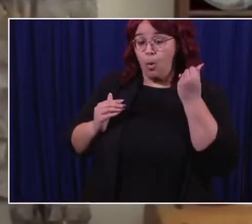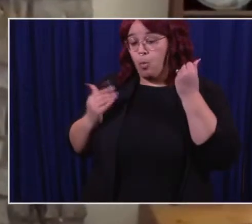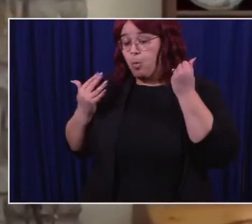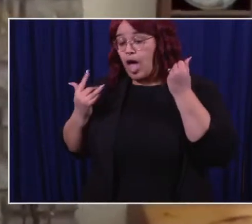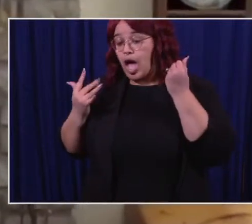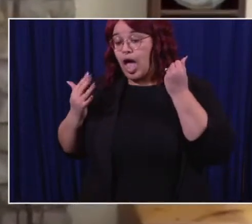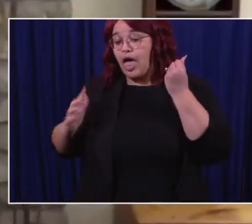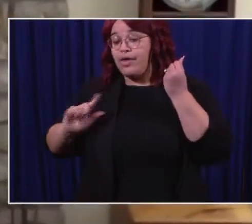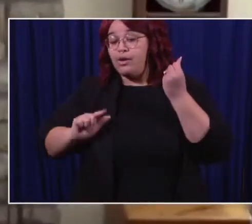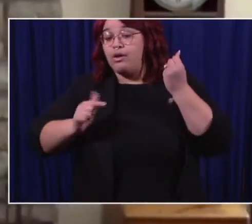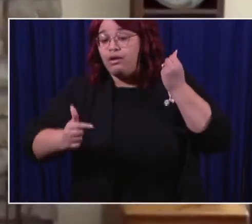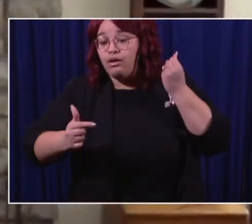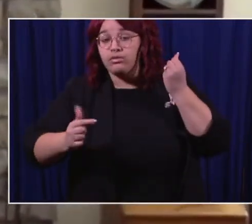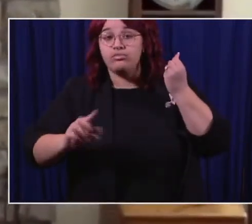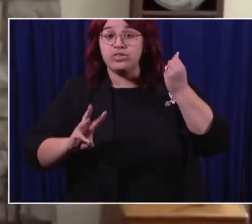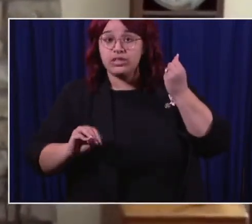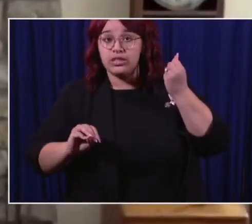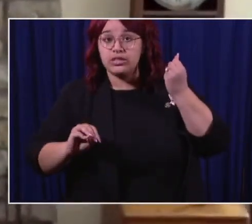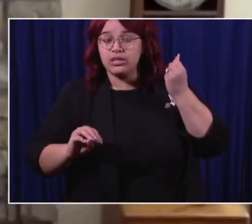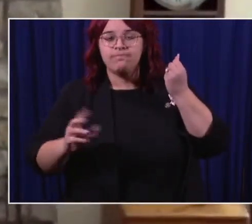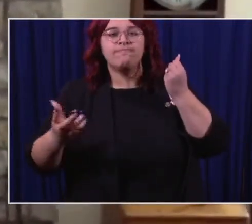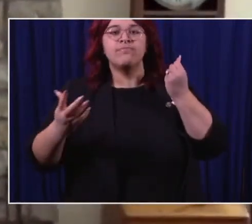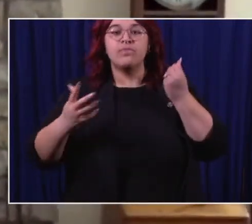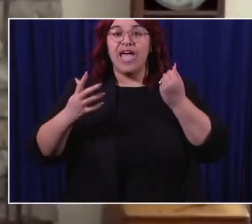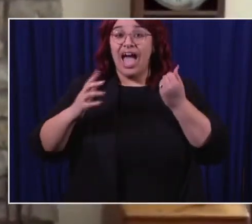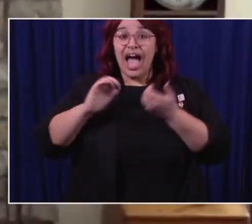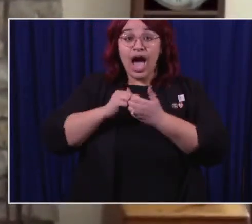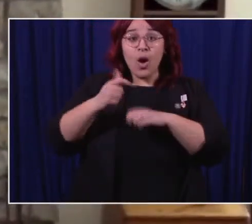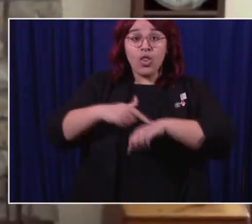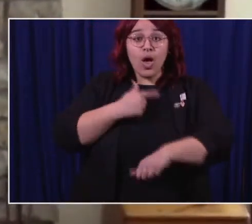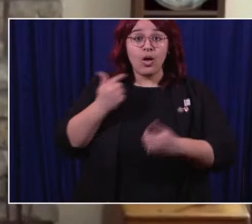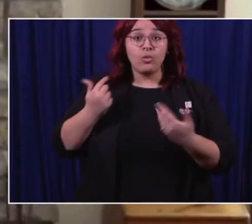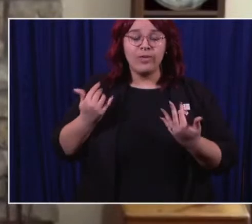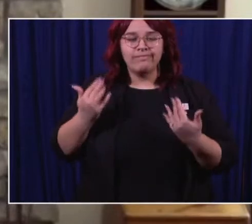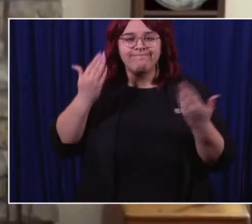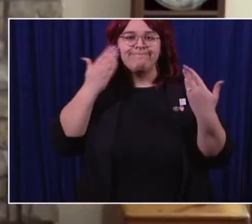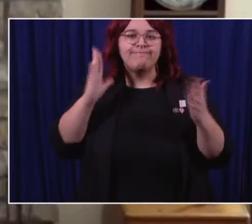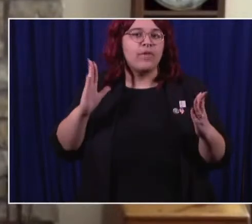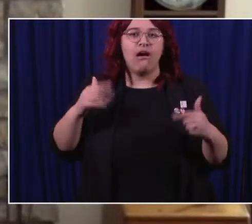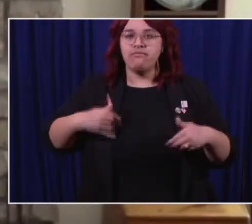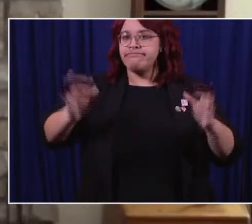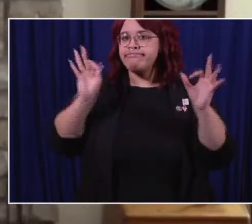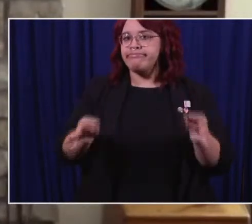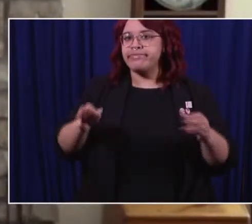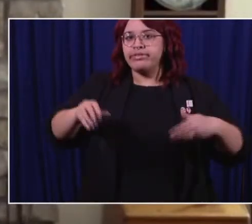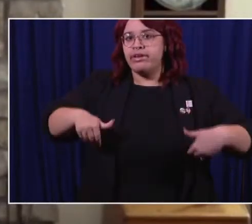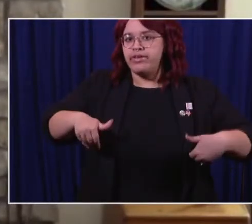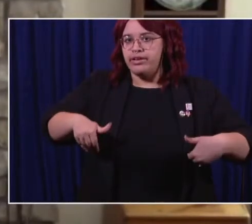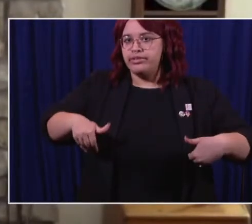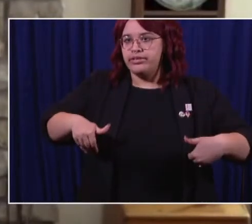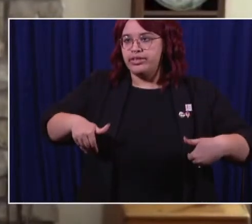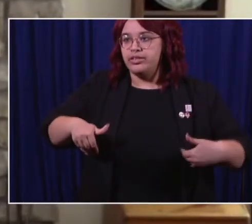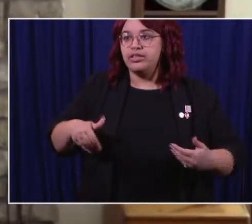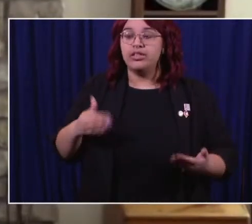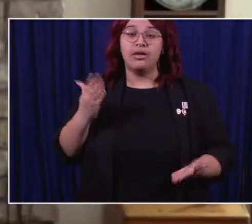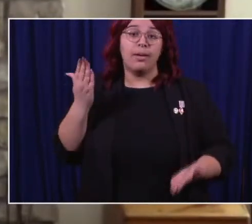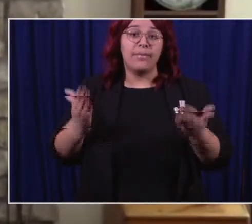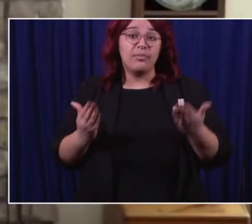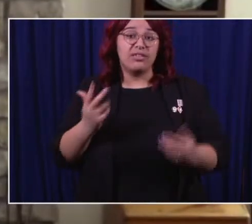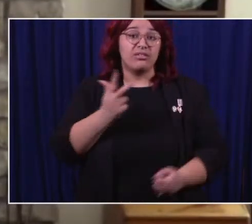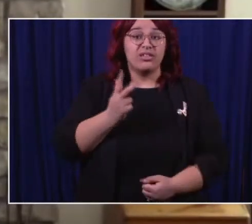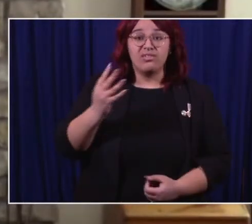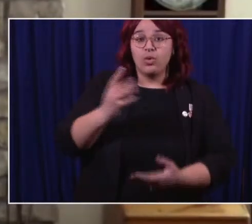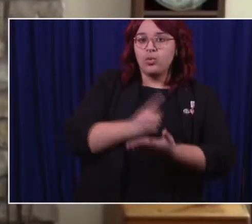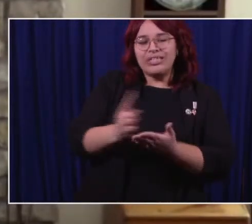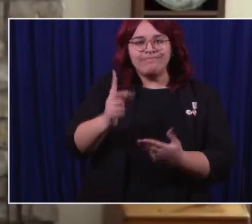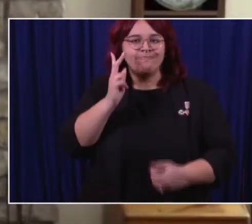this point. And so I'm not setting a date. I want to be very, very clear. We're going to know when we